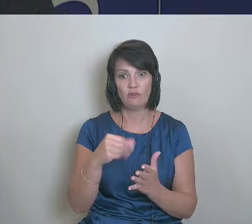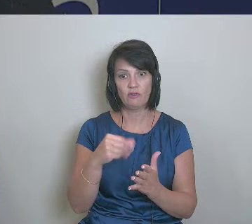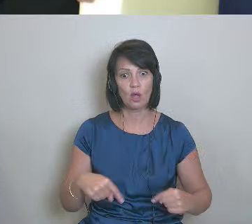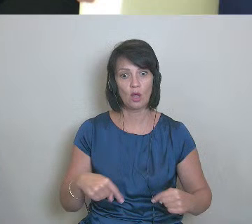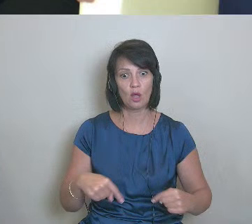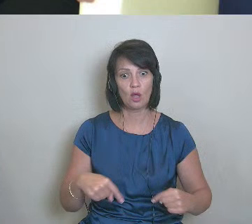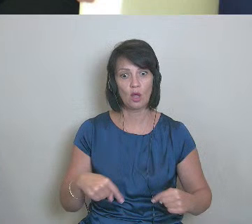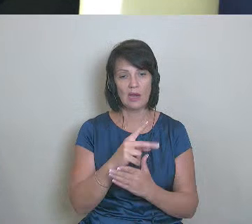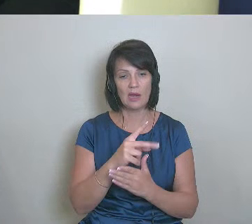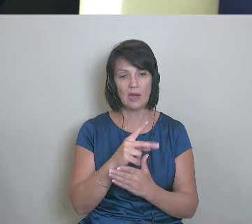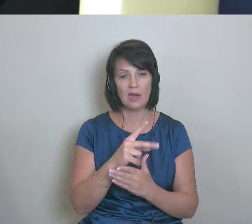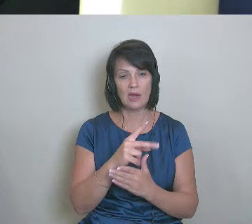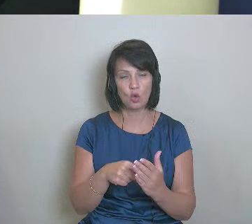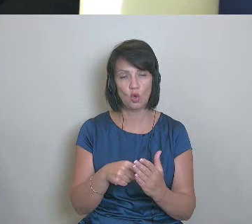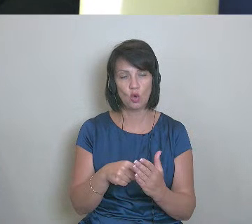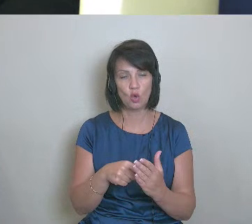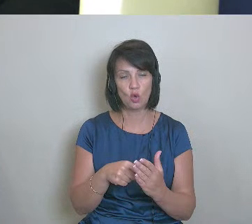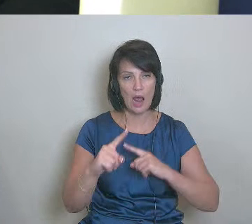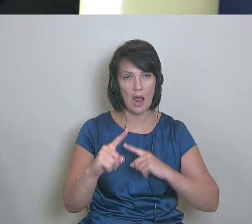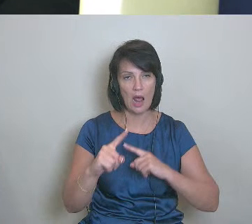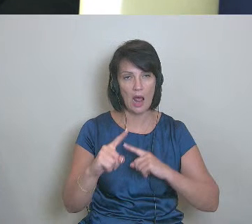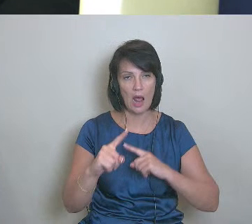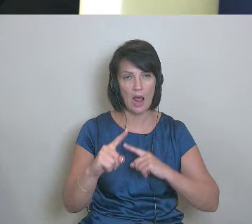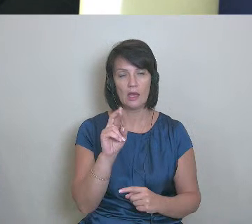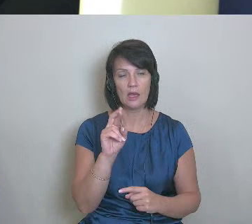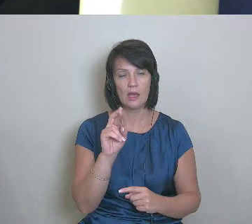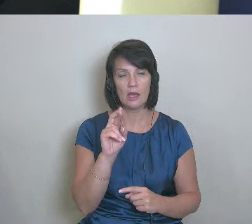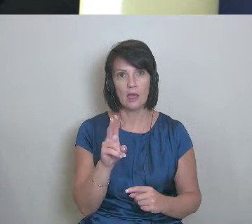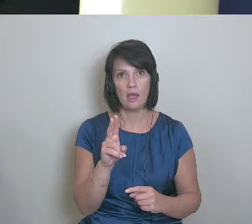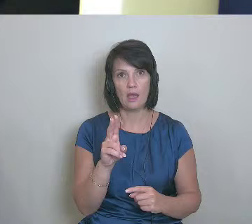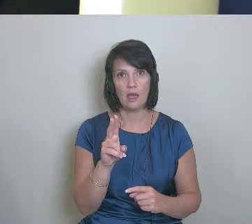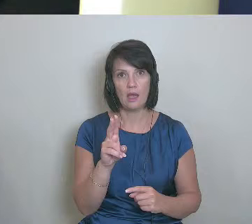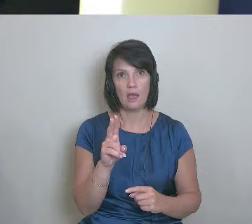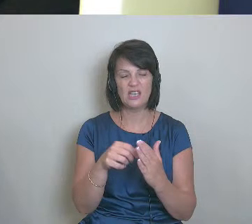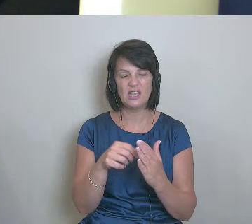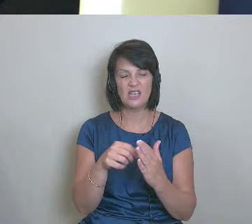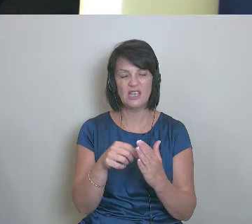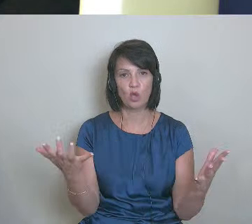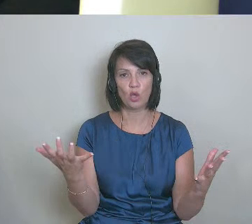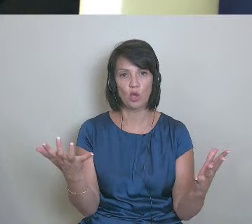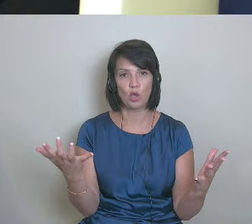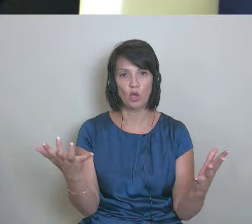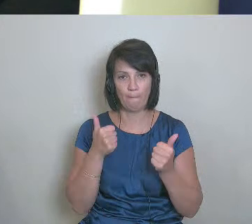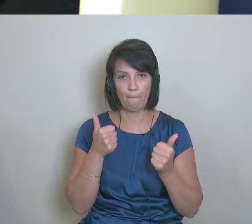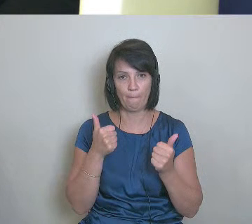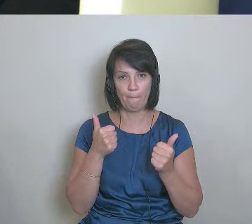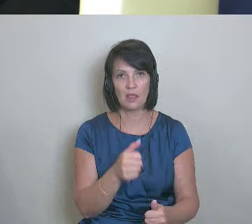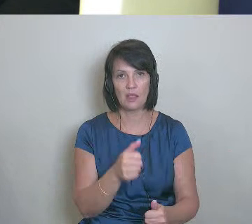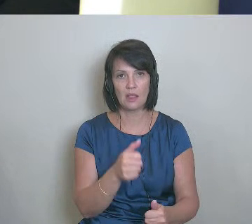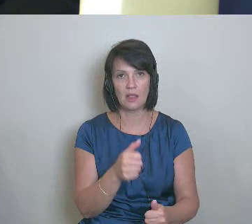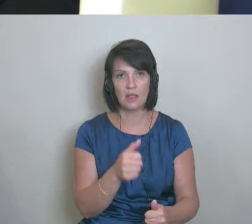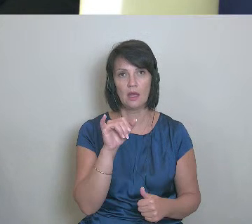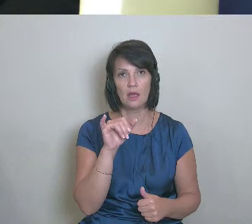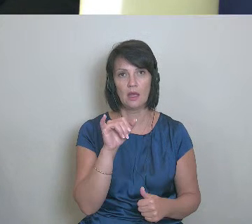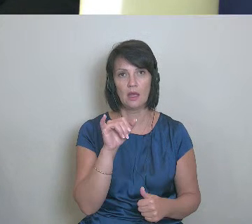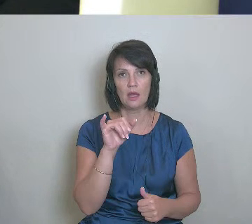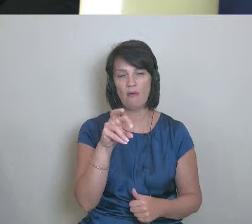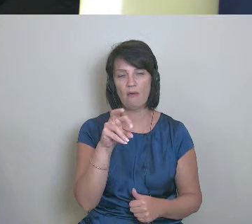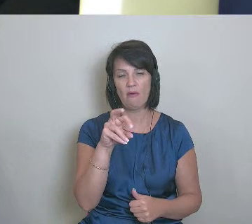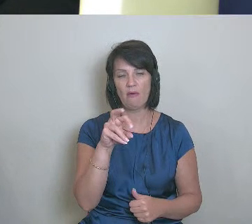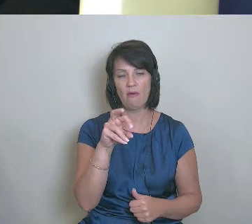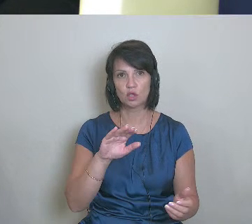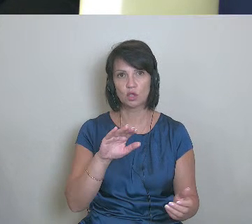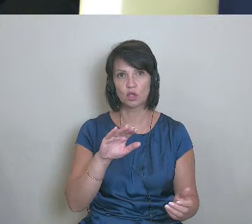bodies. Yeah, they have the representative body as a city council of the city, to which they have been